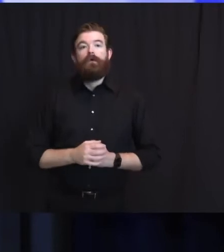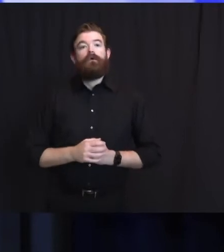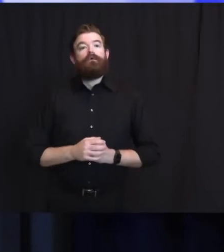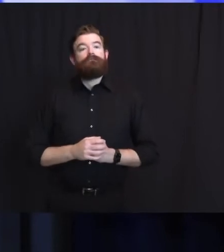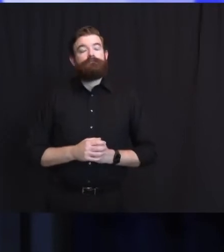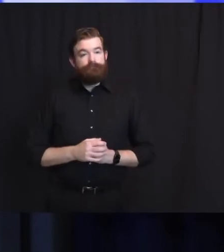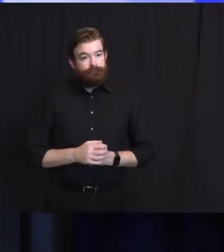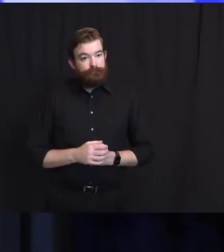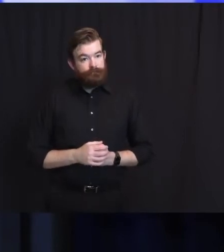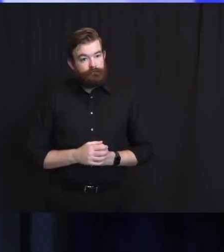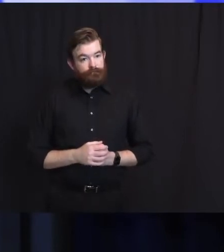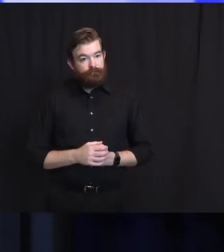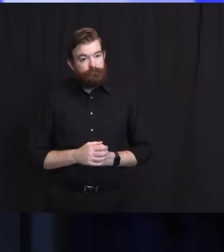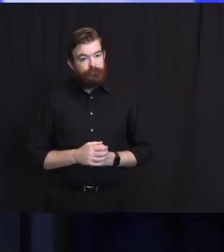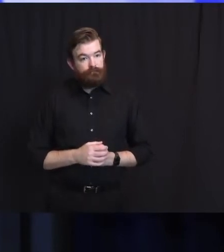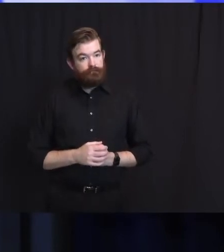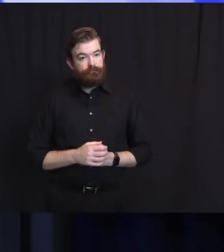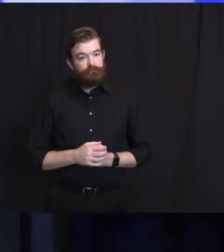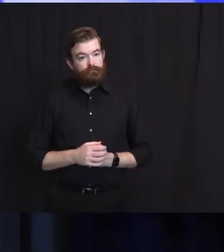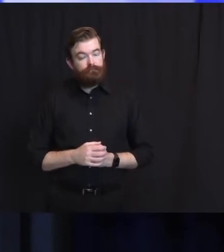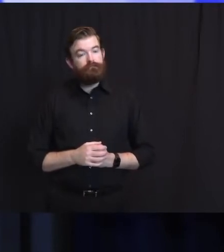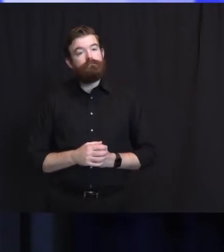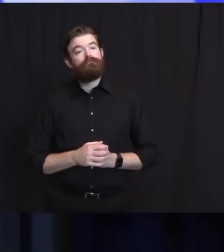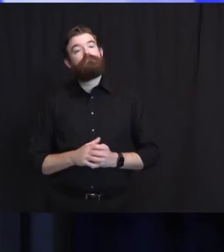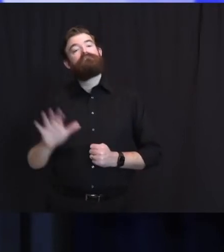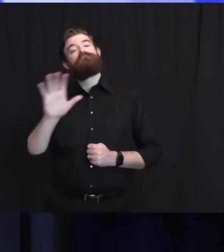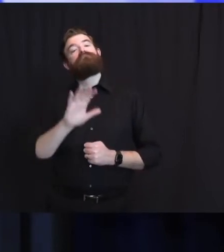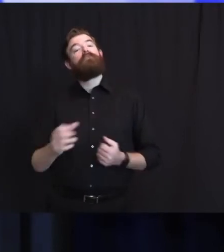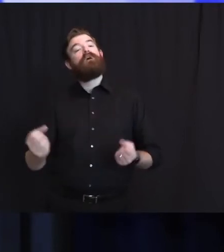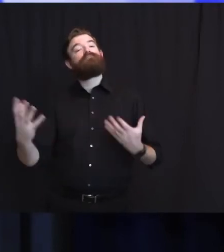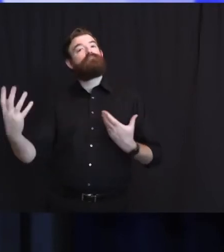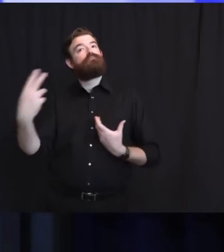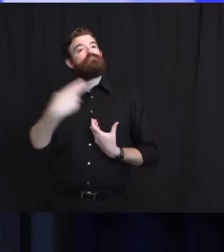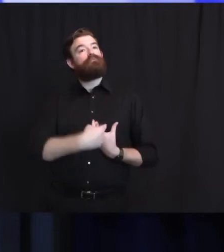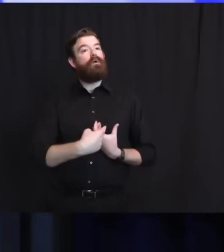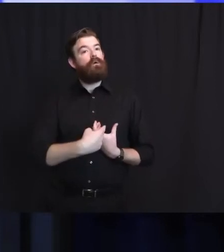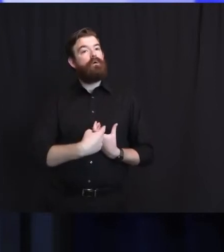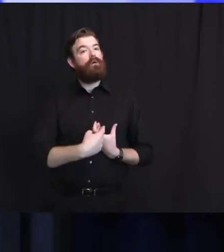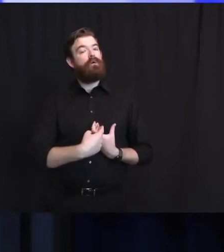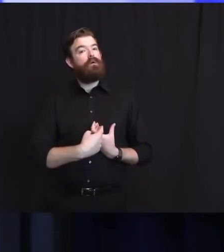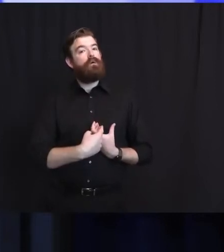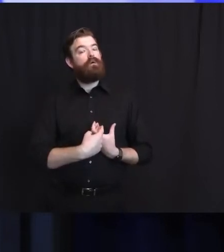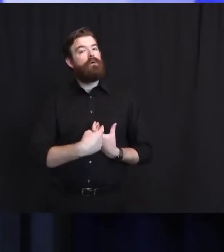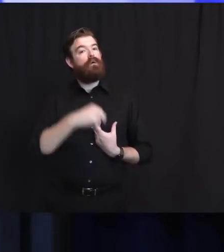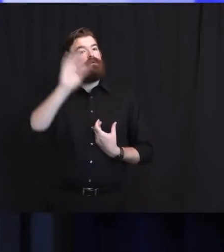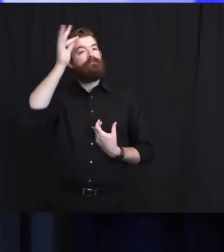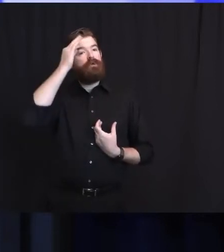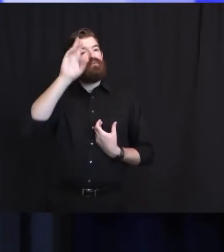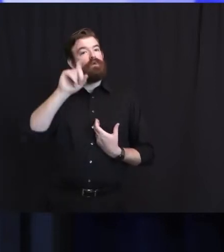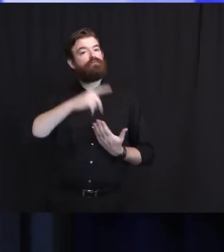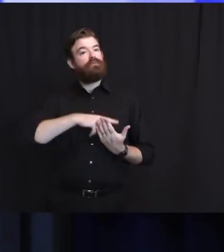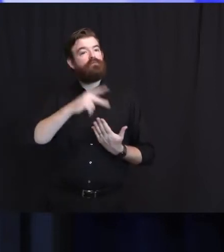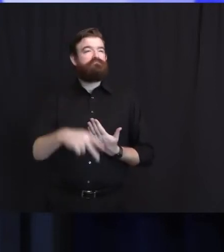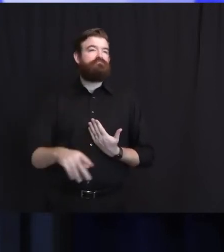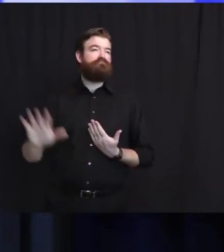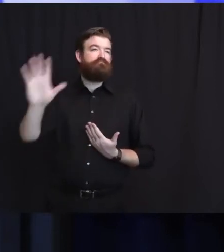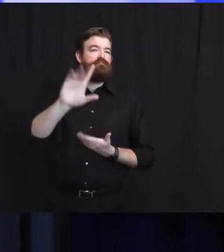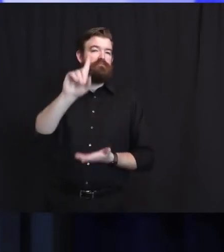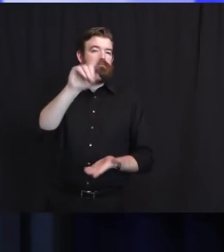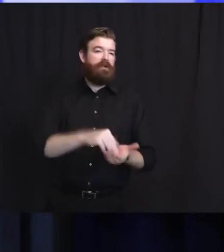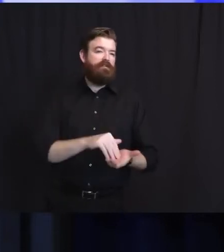that approximately 1,800 facilities have been uploaded into Tiberius, so we